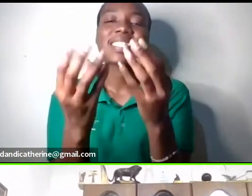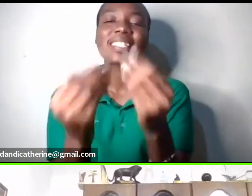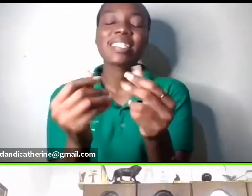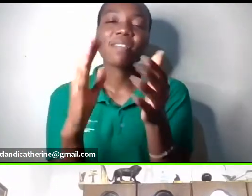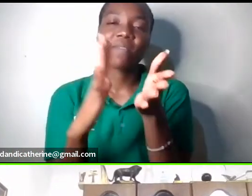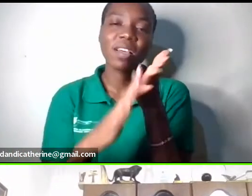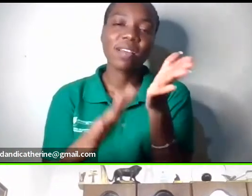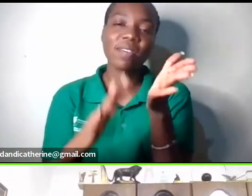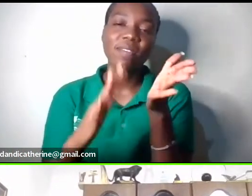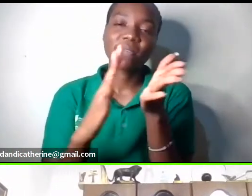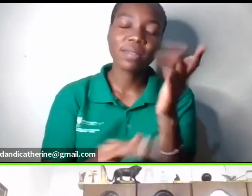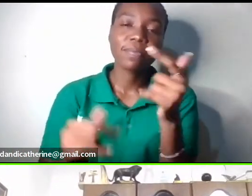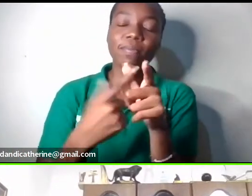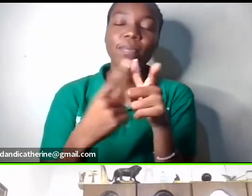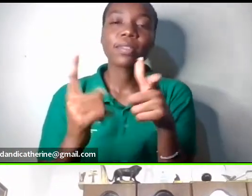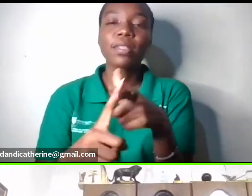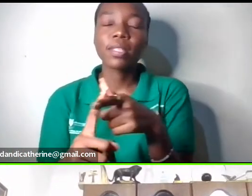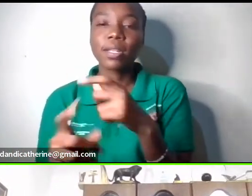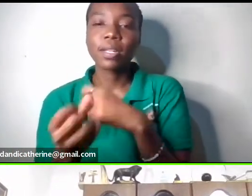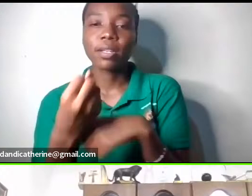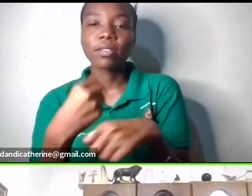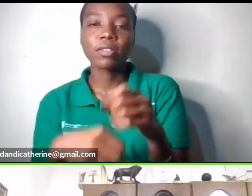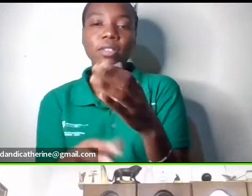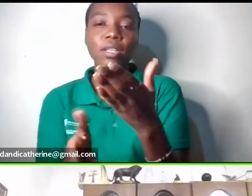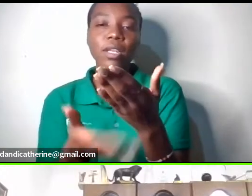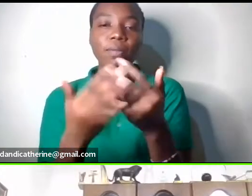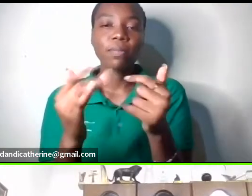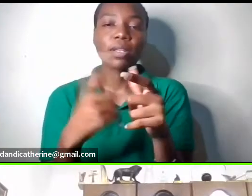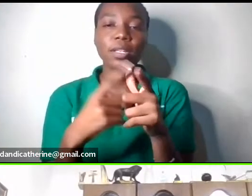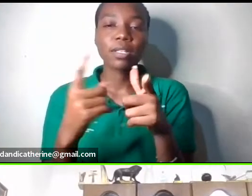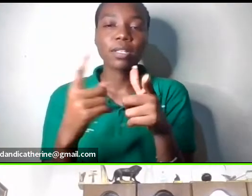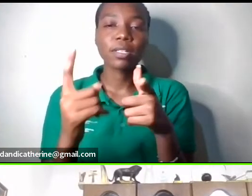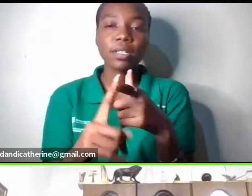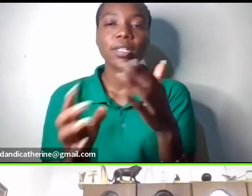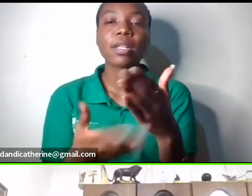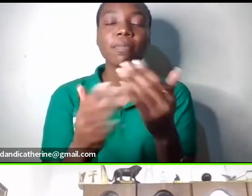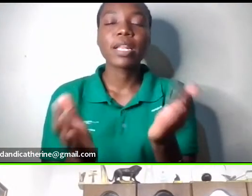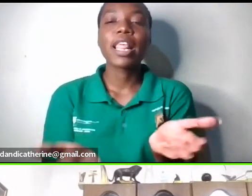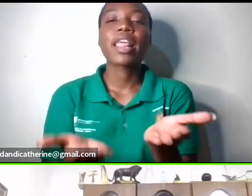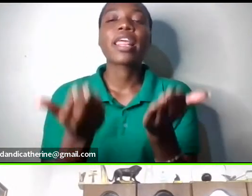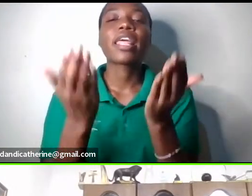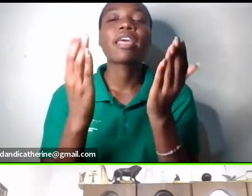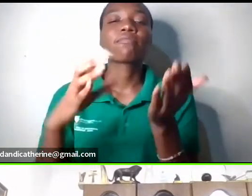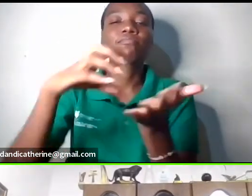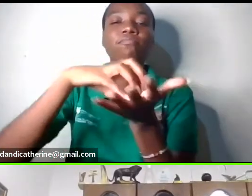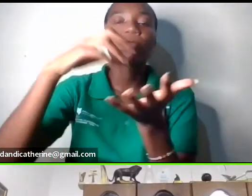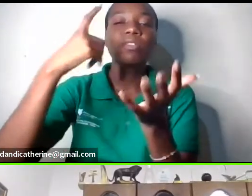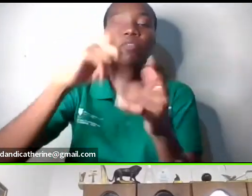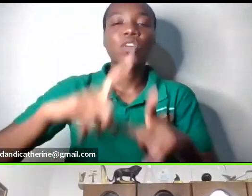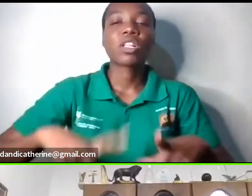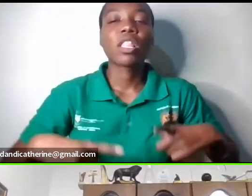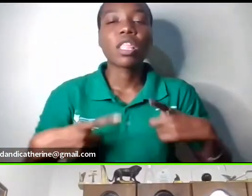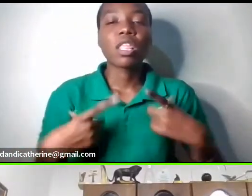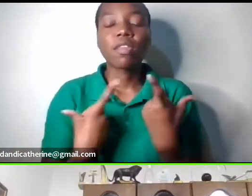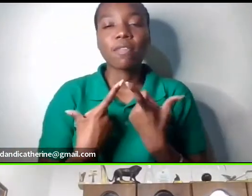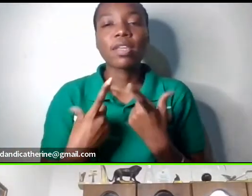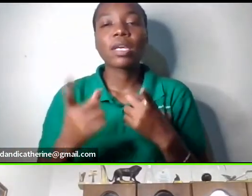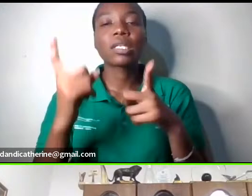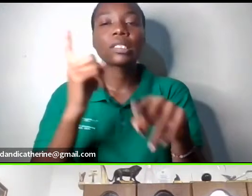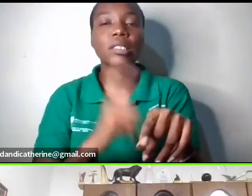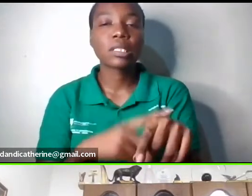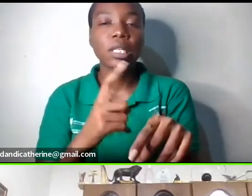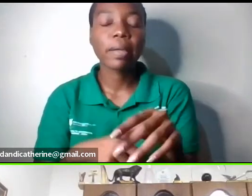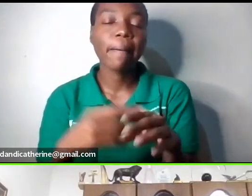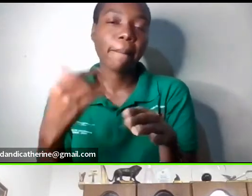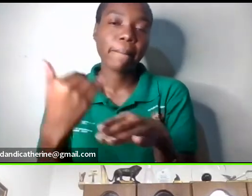in so doing, help in uplifting the standard of living. Remember that during the construction stage,